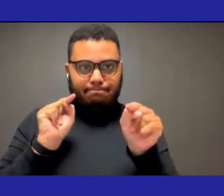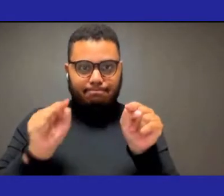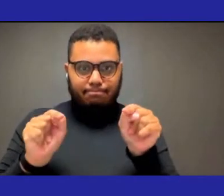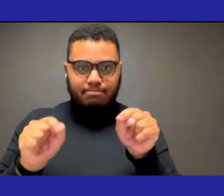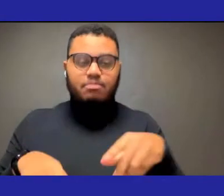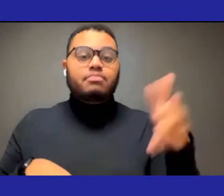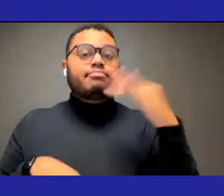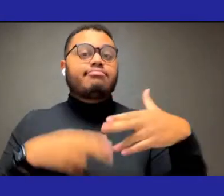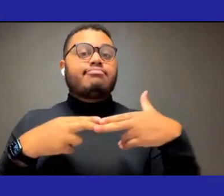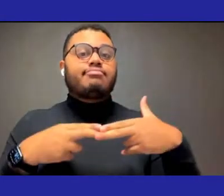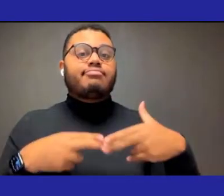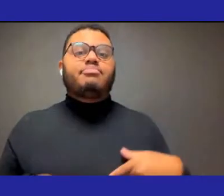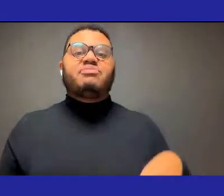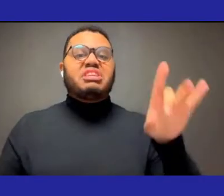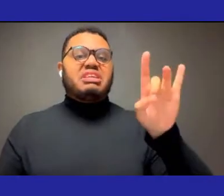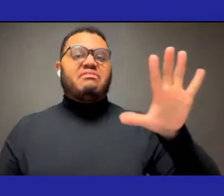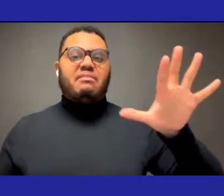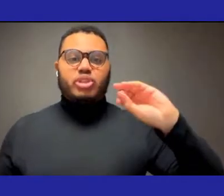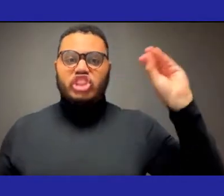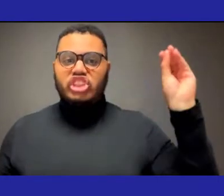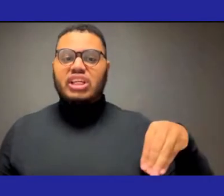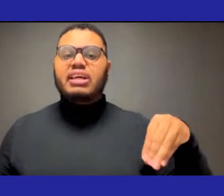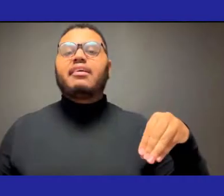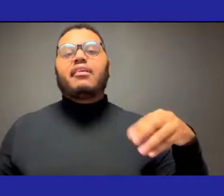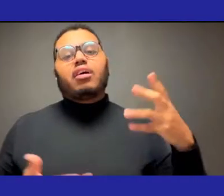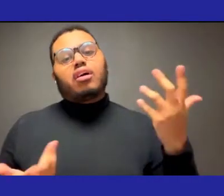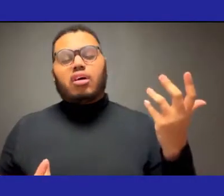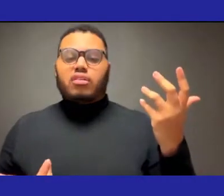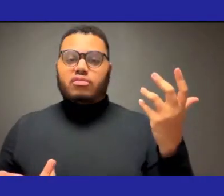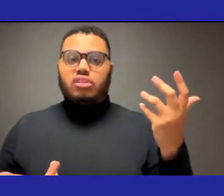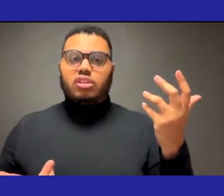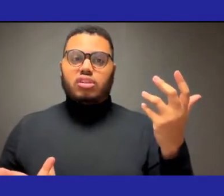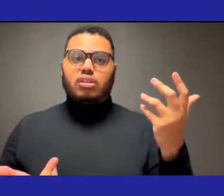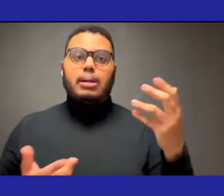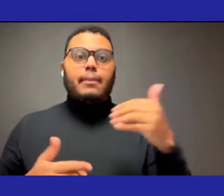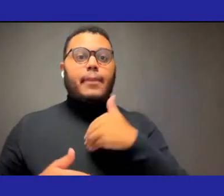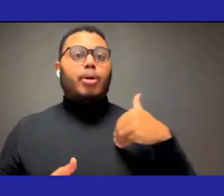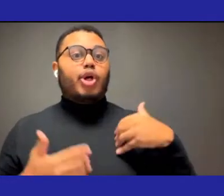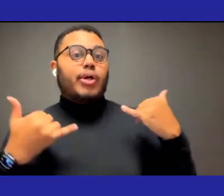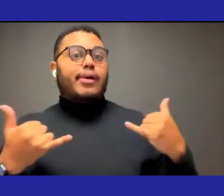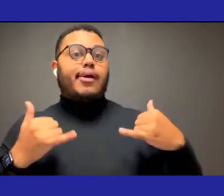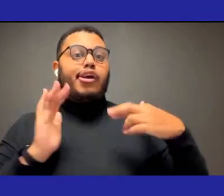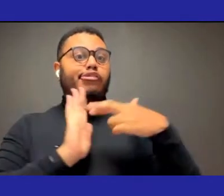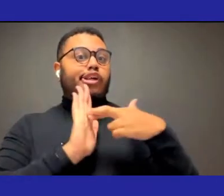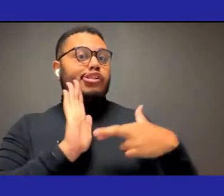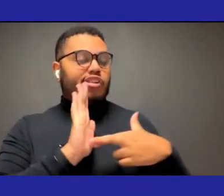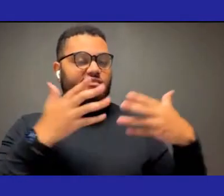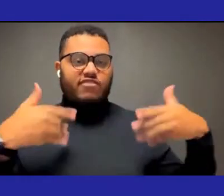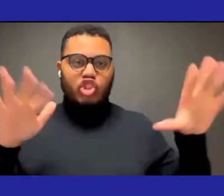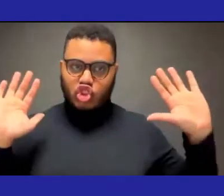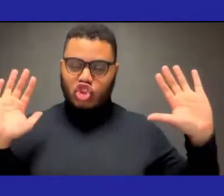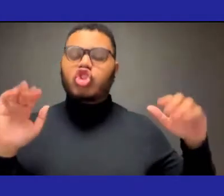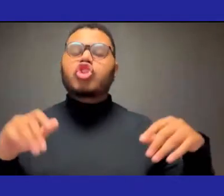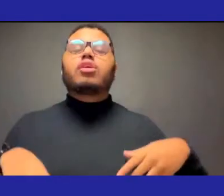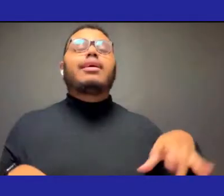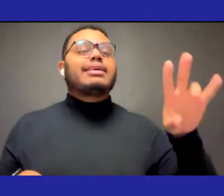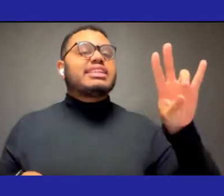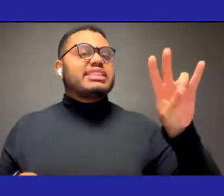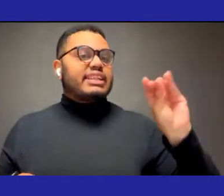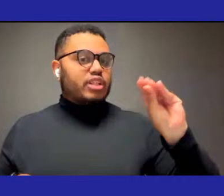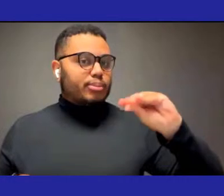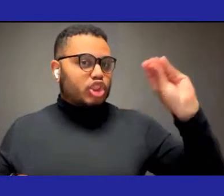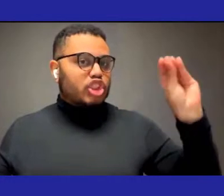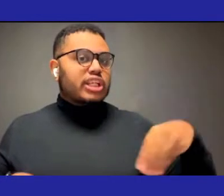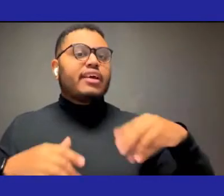And 85% of members are now registered, and about 70% of personal assistants,